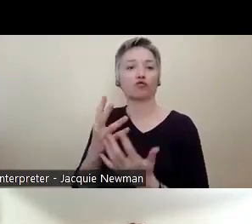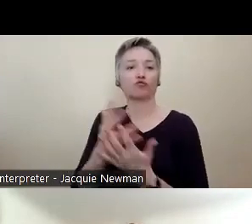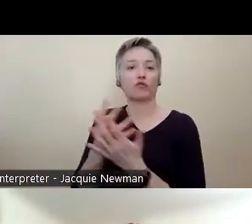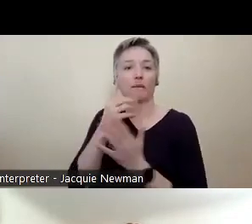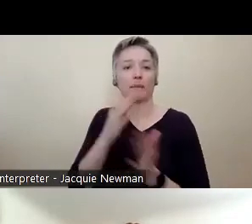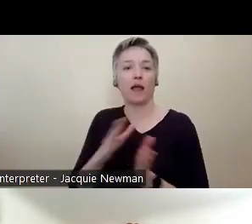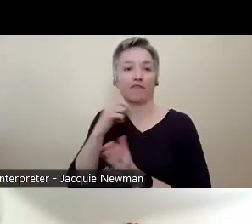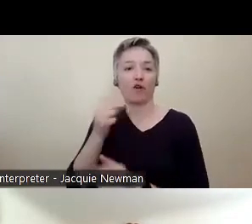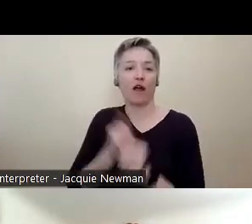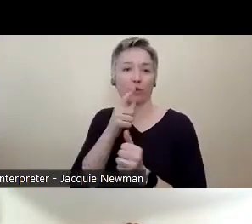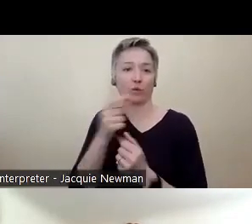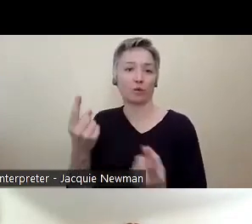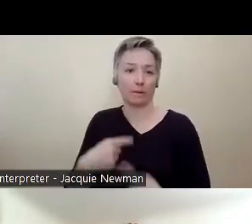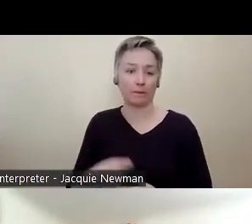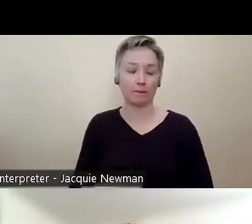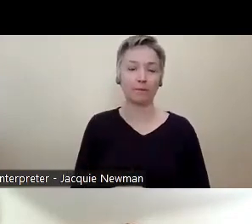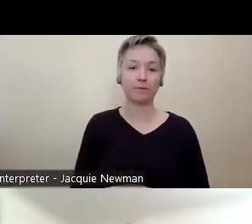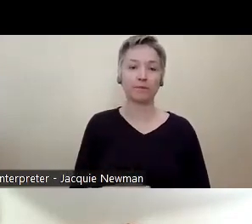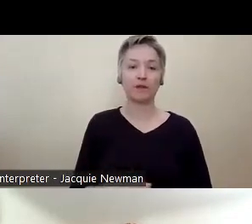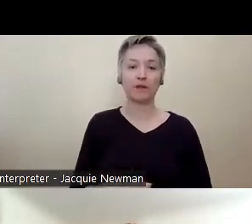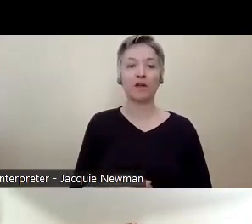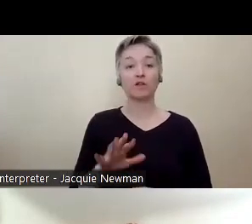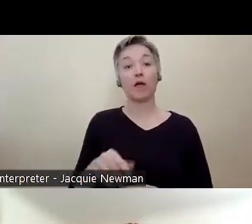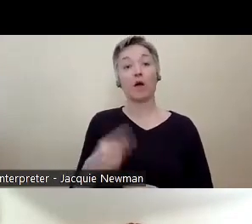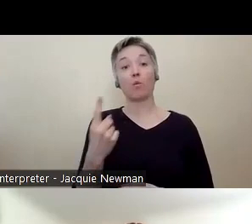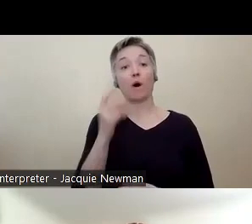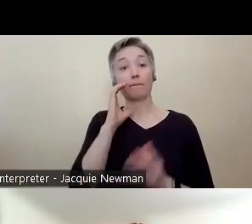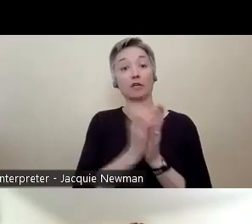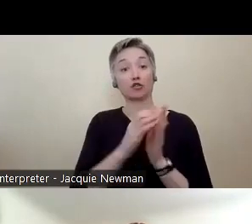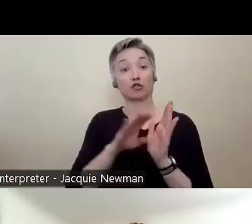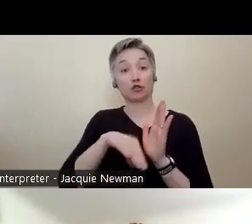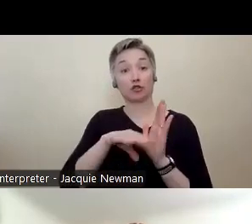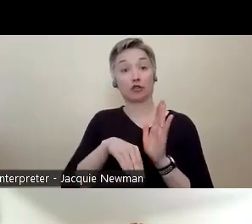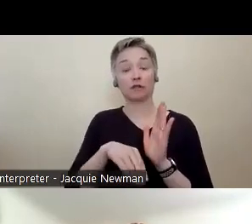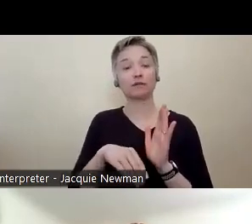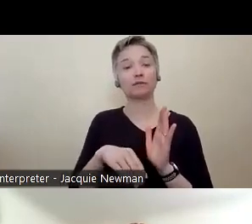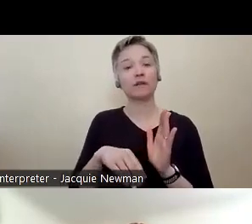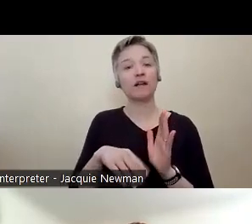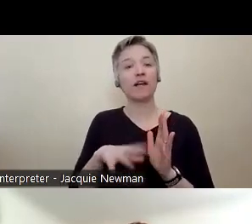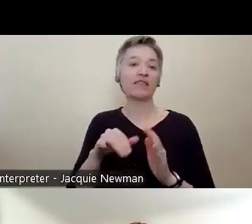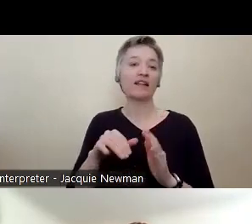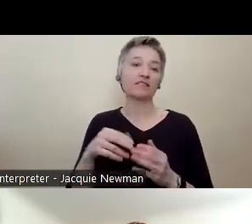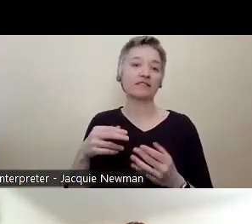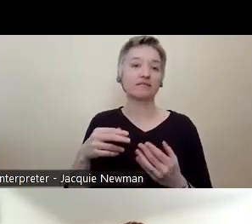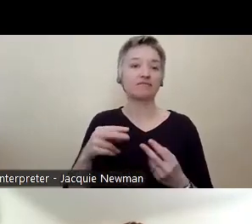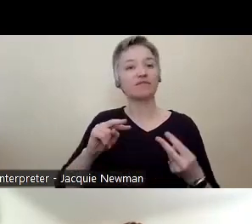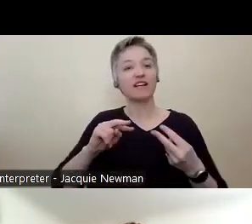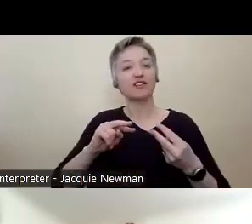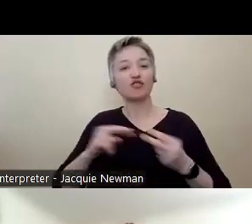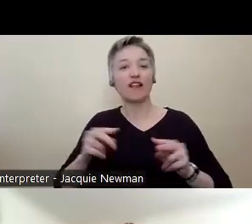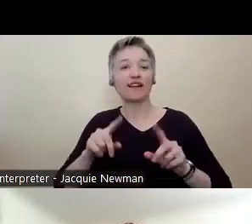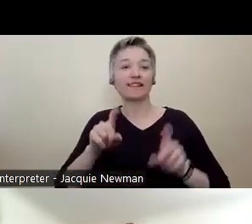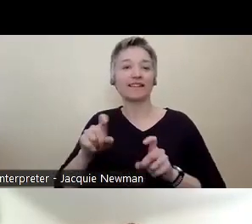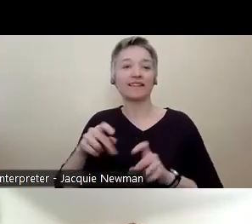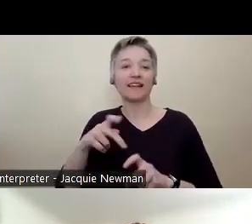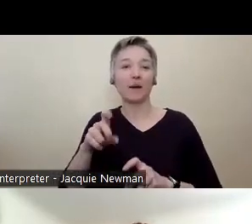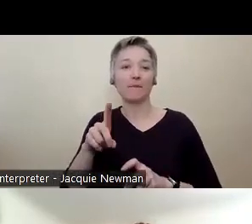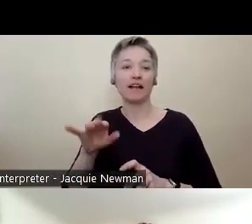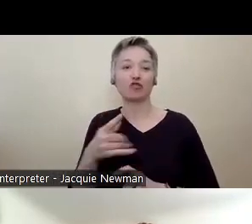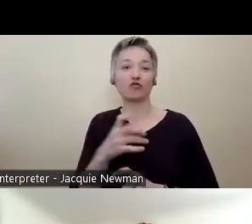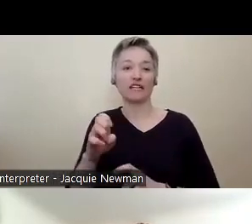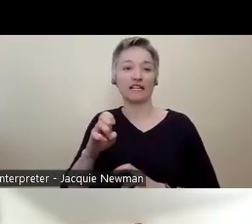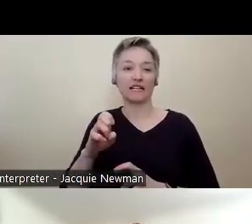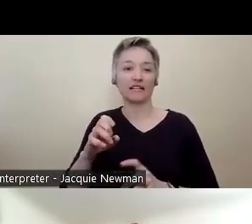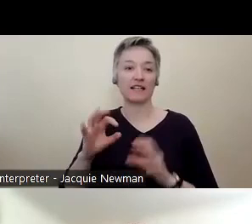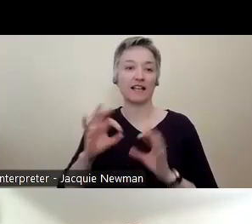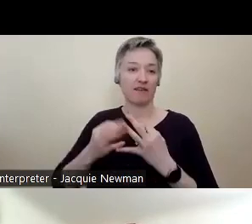see. So this fun little picture down here is actually a picture of a genetic testing pedigree. We do pedigrees